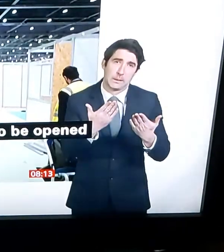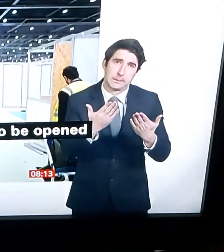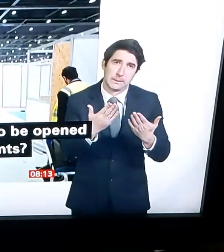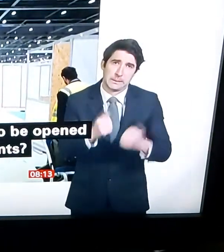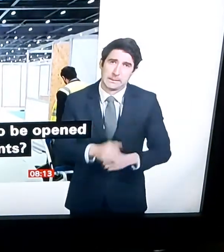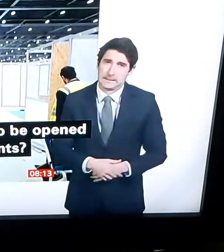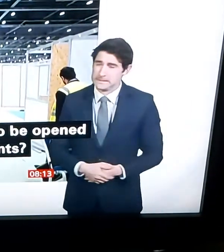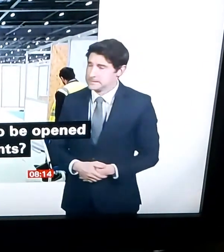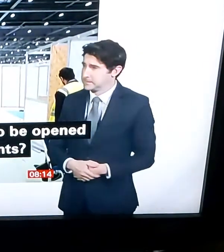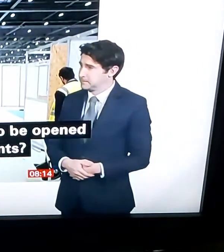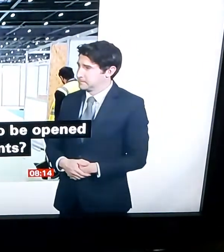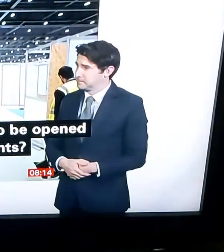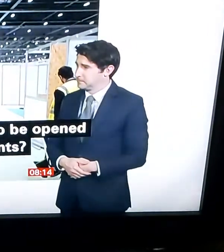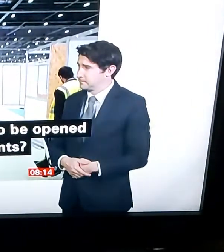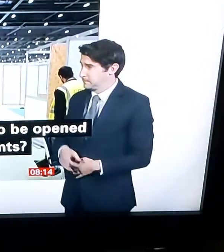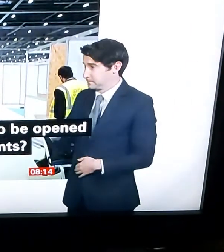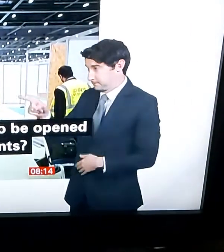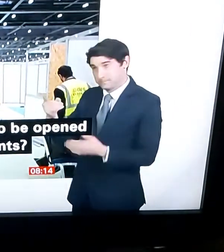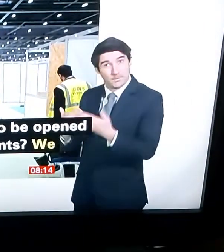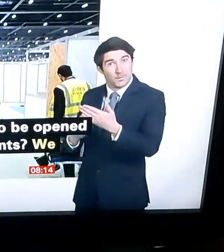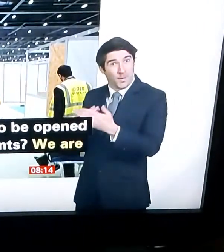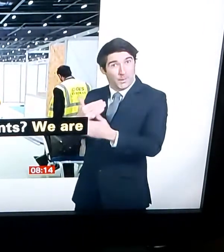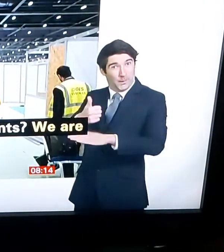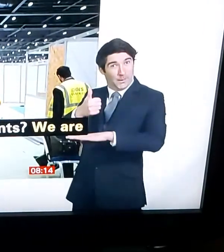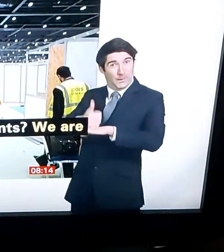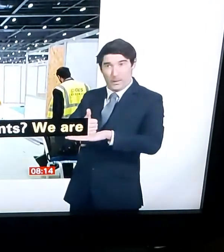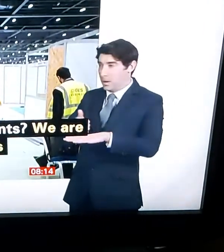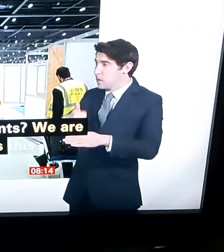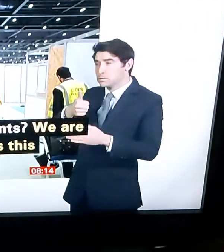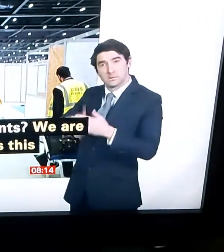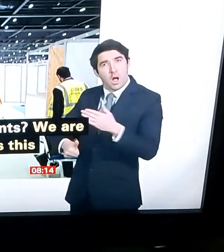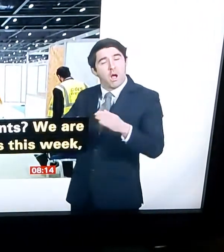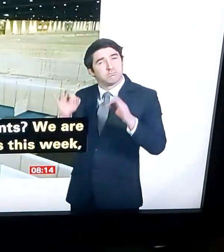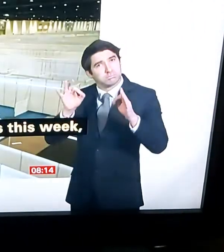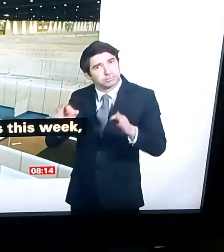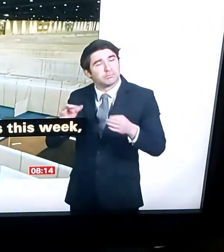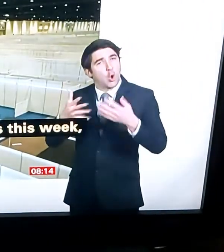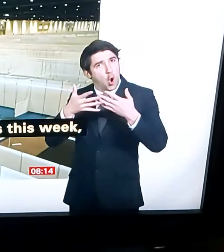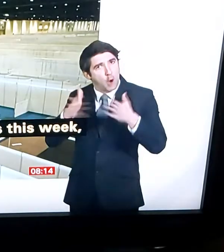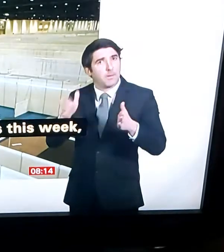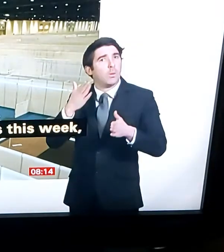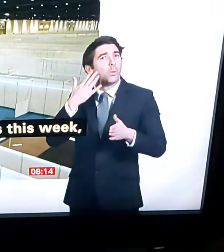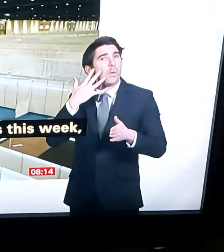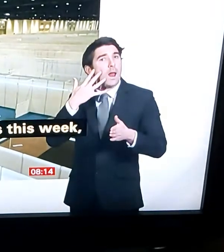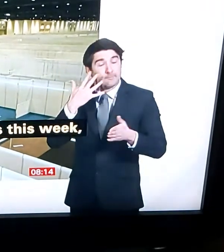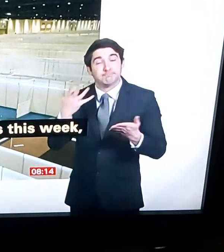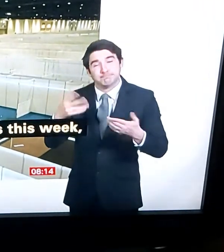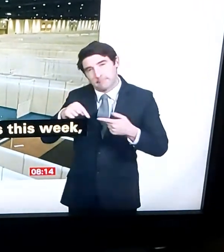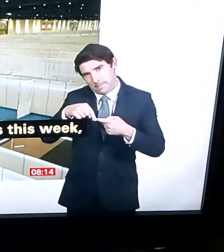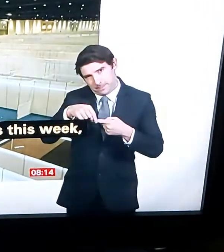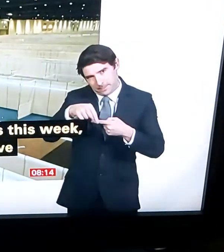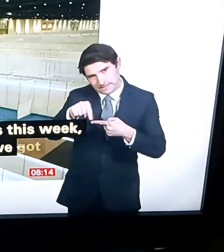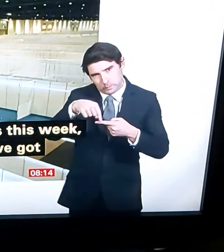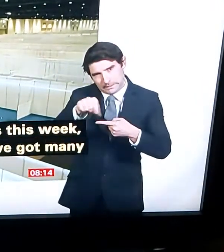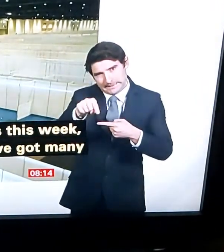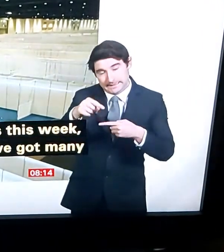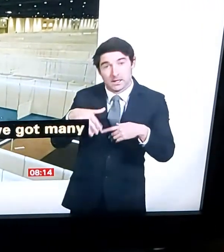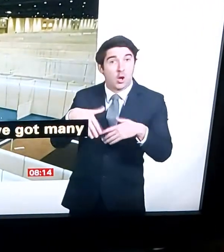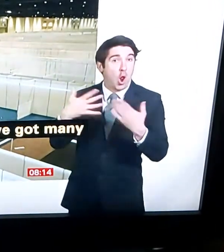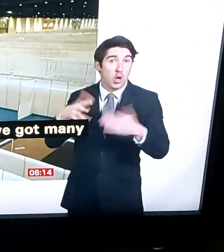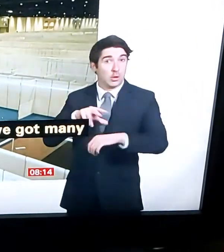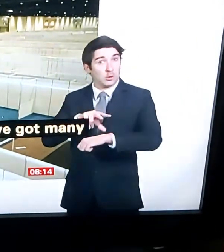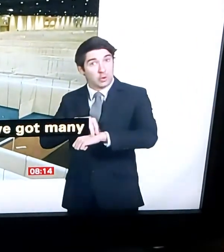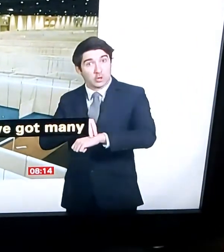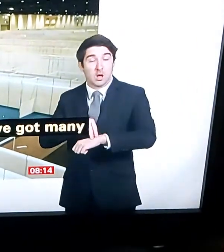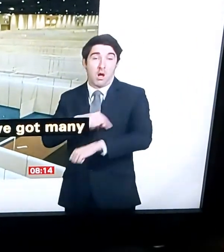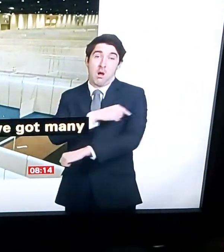we're hoping to take patients this week, and I know that we've got many nurses, doctors, and other professionals that are